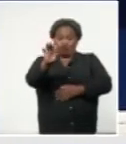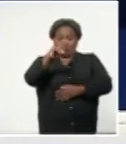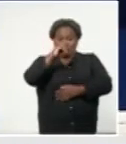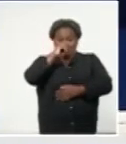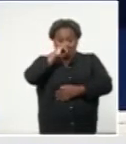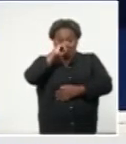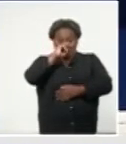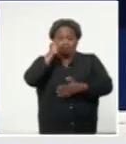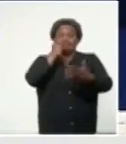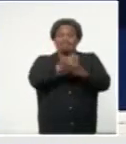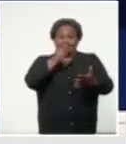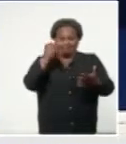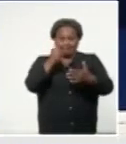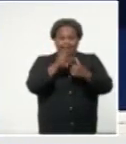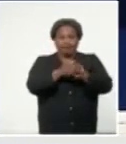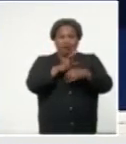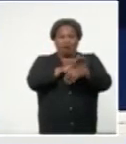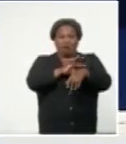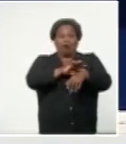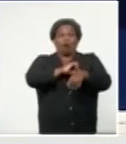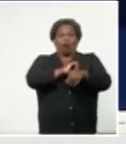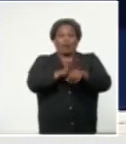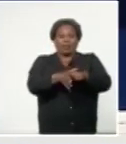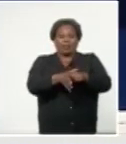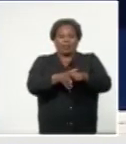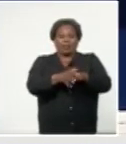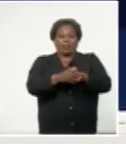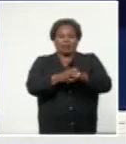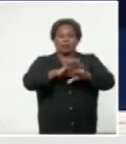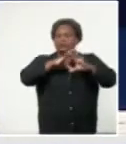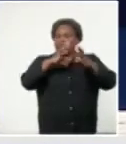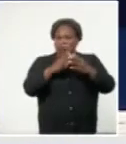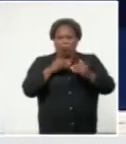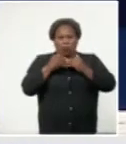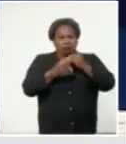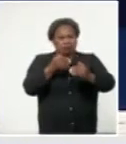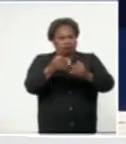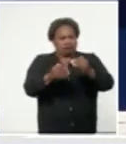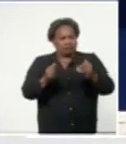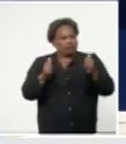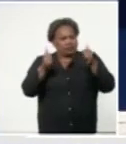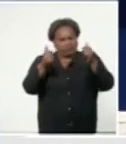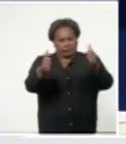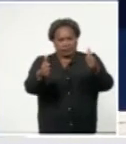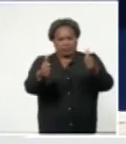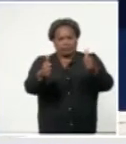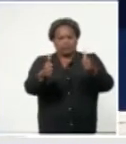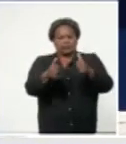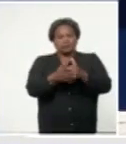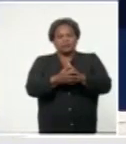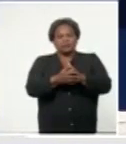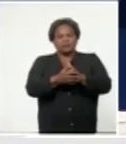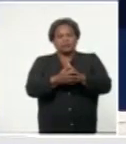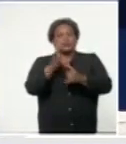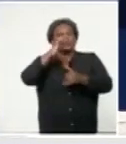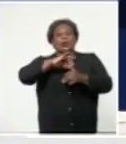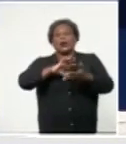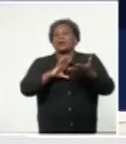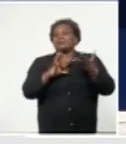all of them with a favorable clinical evolution, with no complications, and